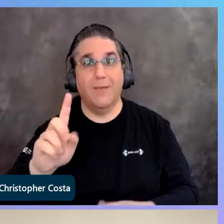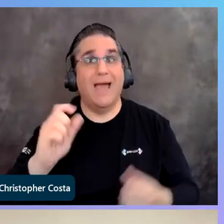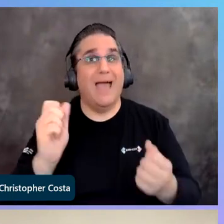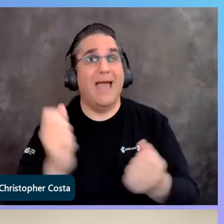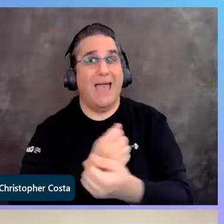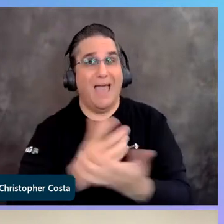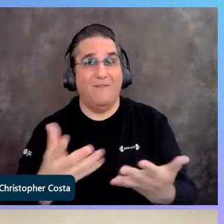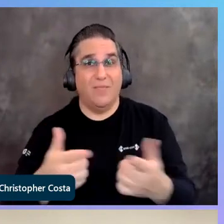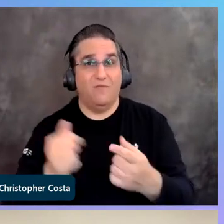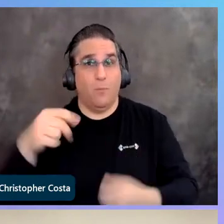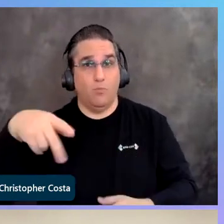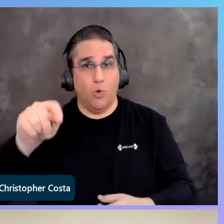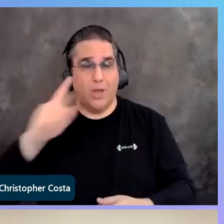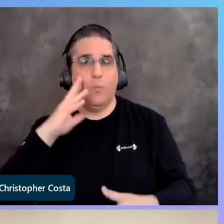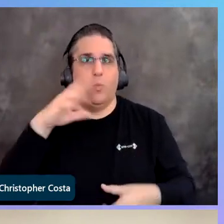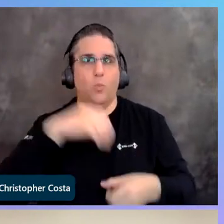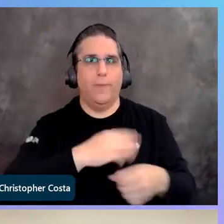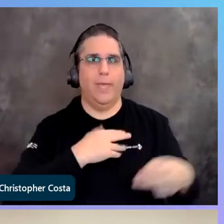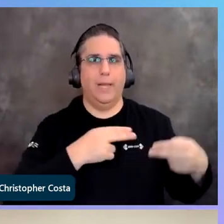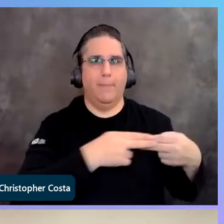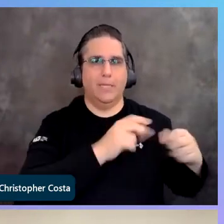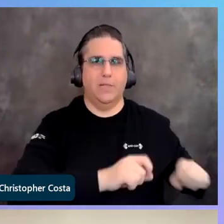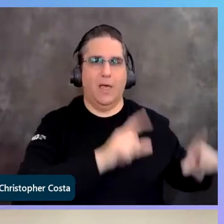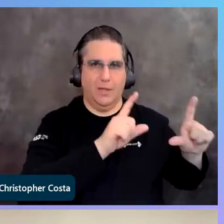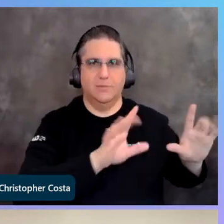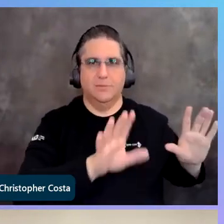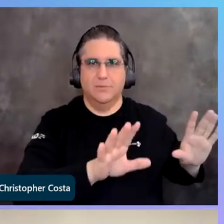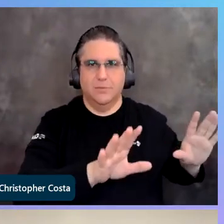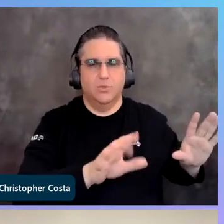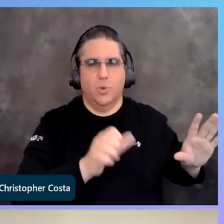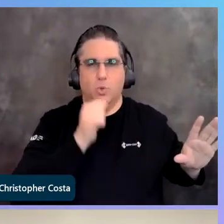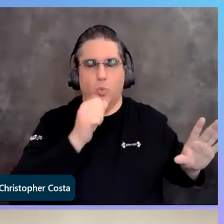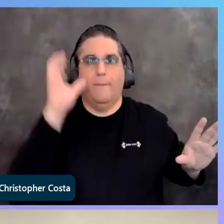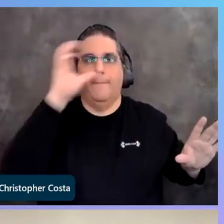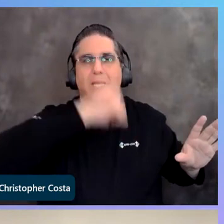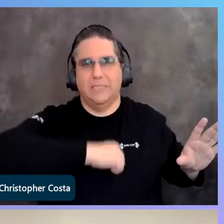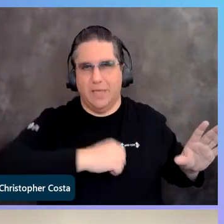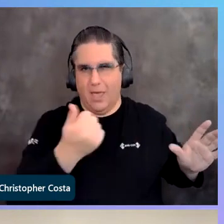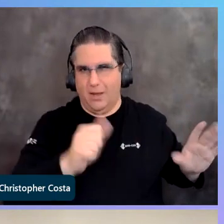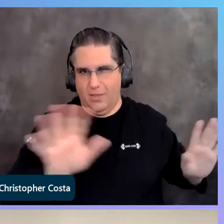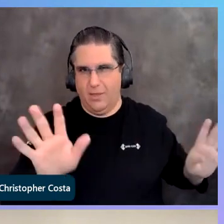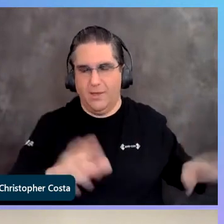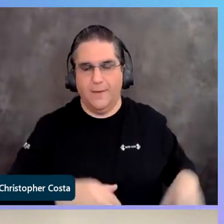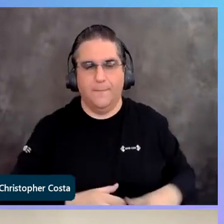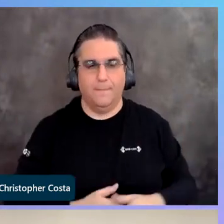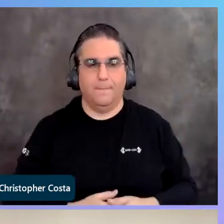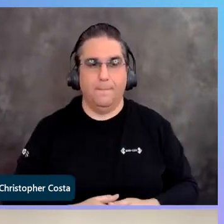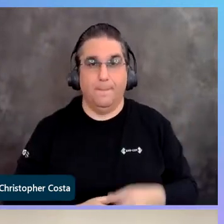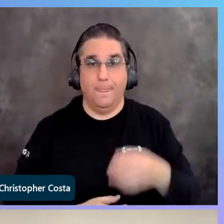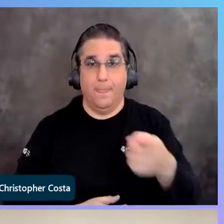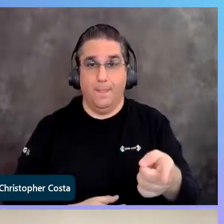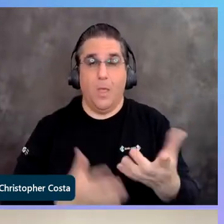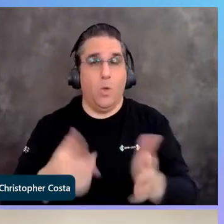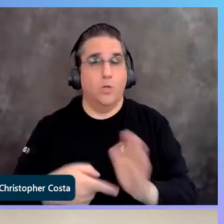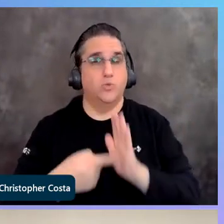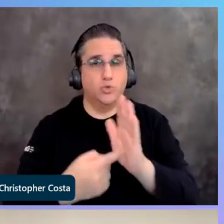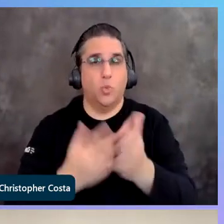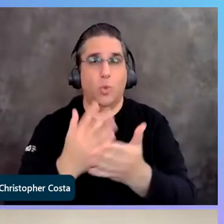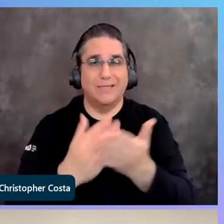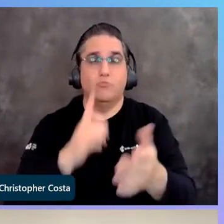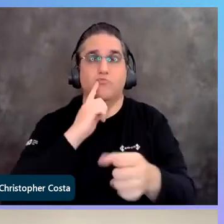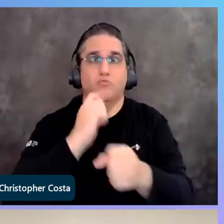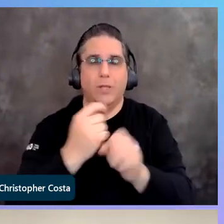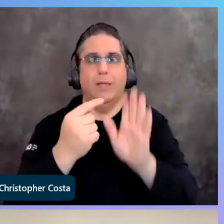will not be missing out on anything that it isn't in the presentation. It's just so you can see the examples in a proper